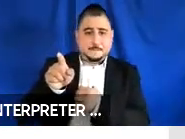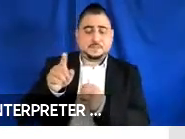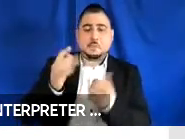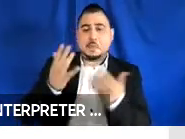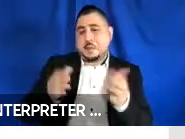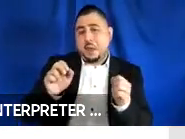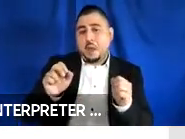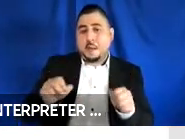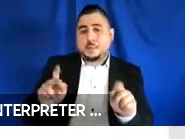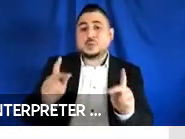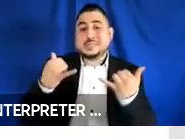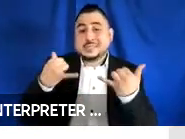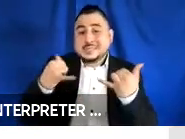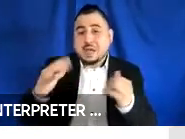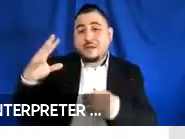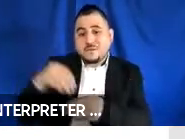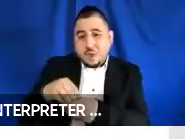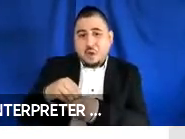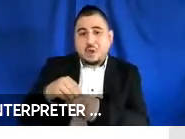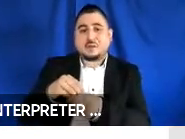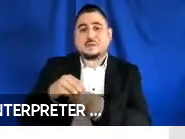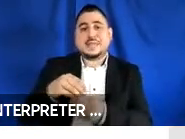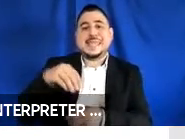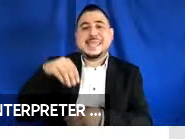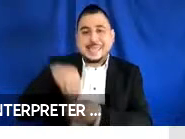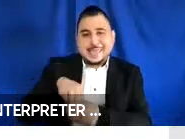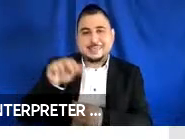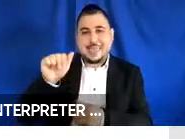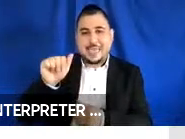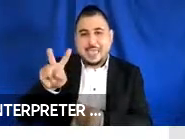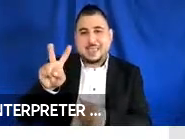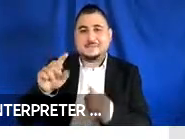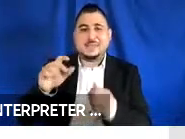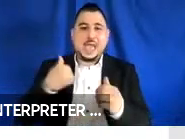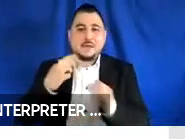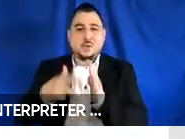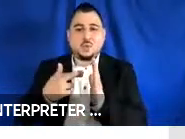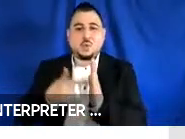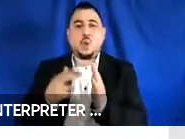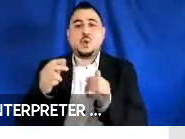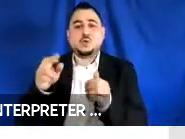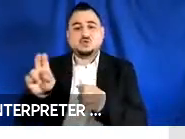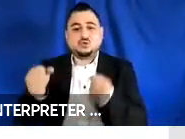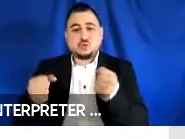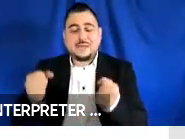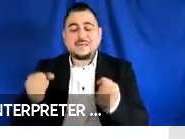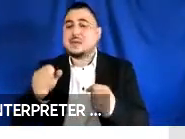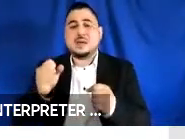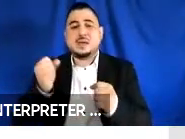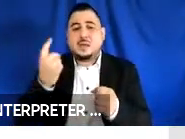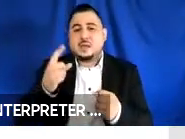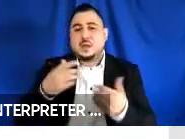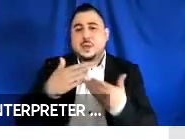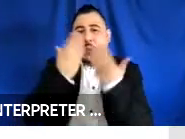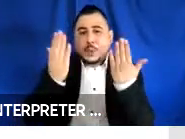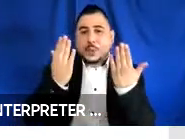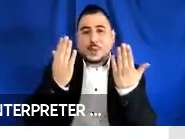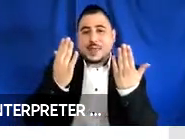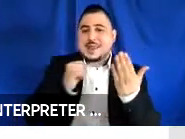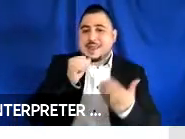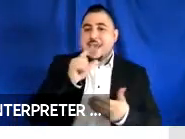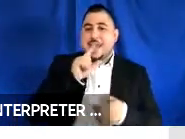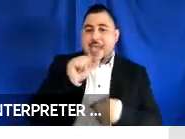for humans to still play some type of driver role without being in the